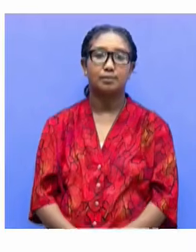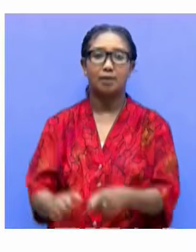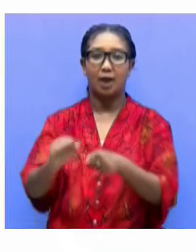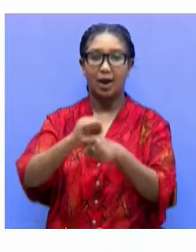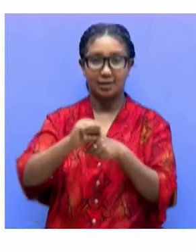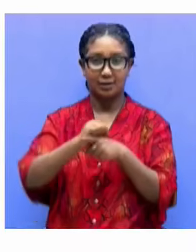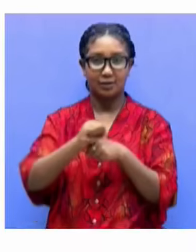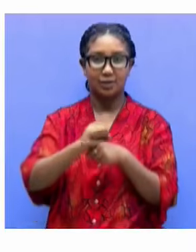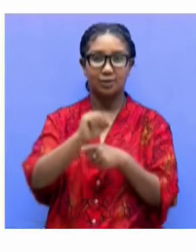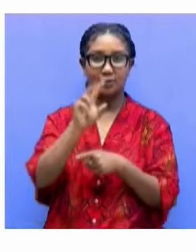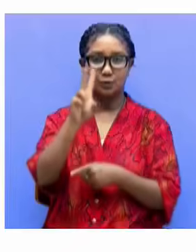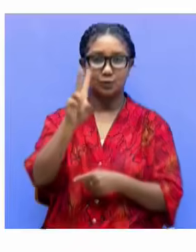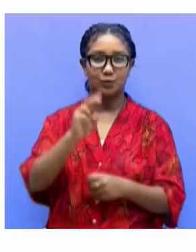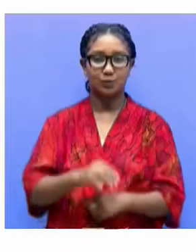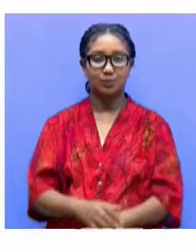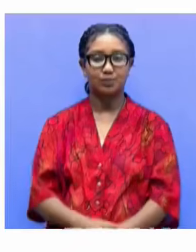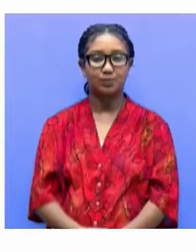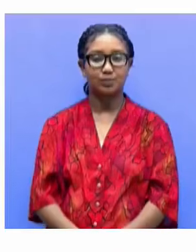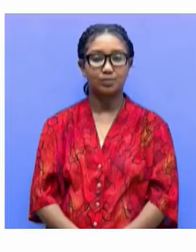Activity 2.